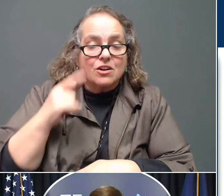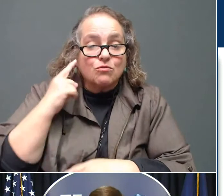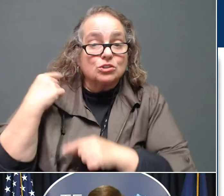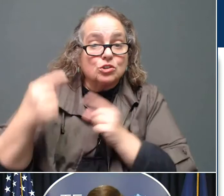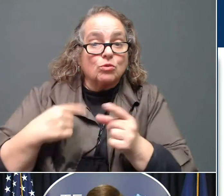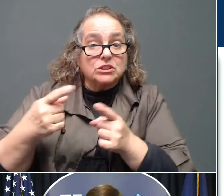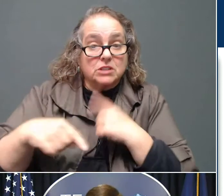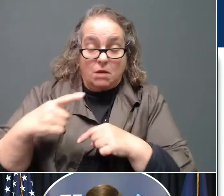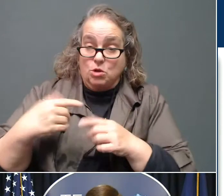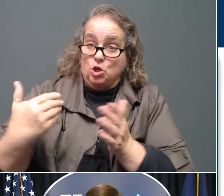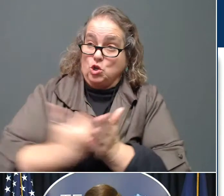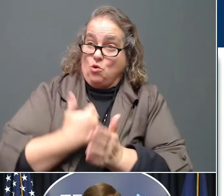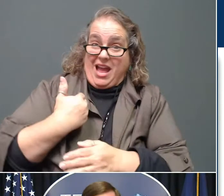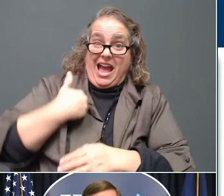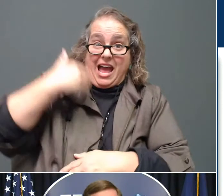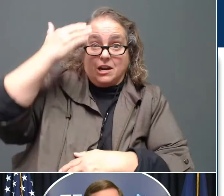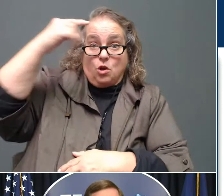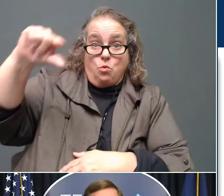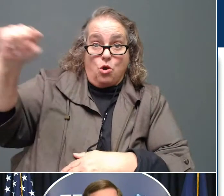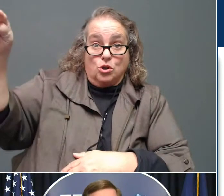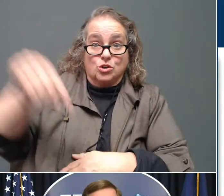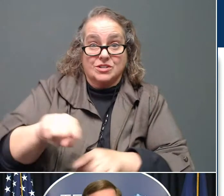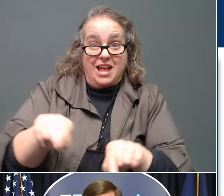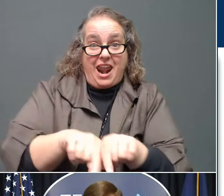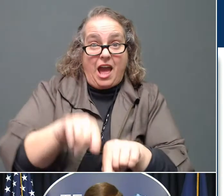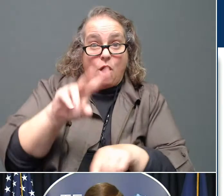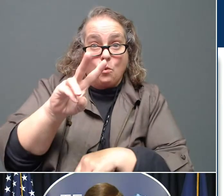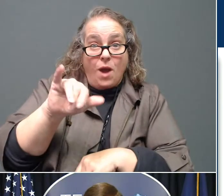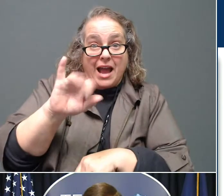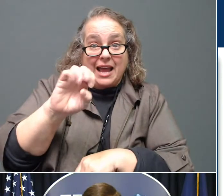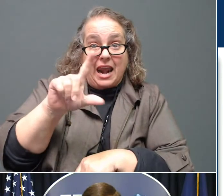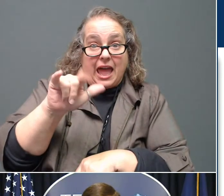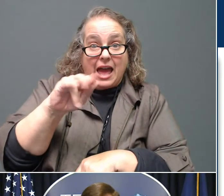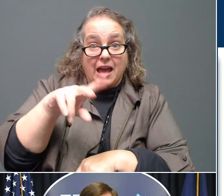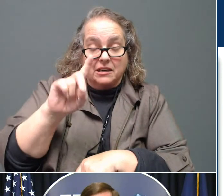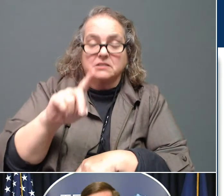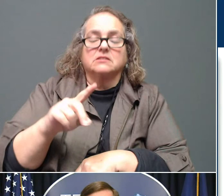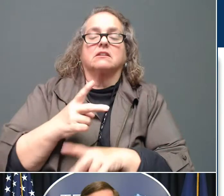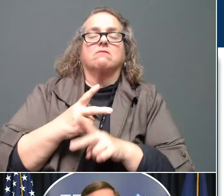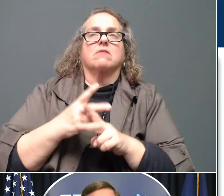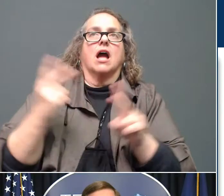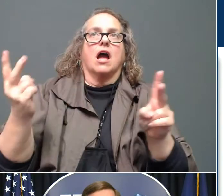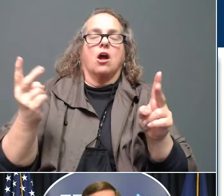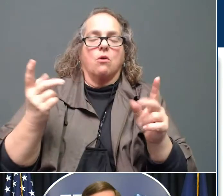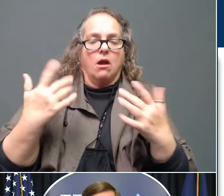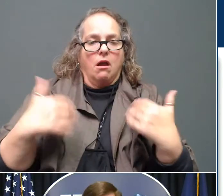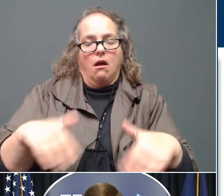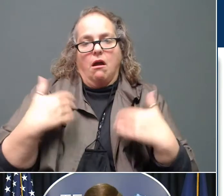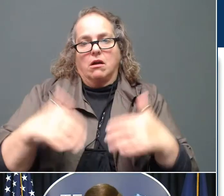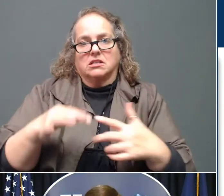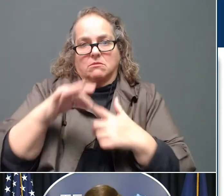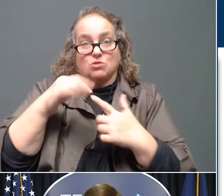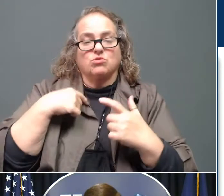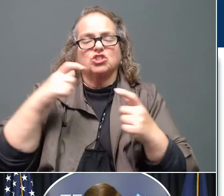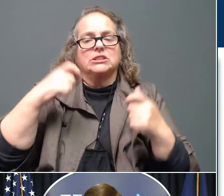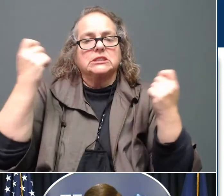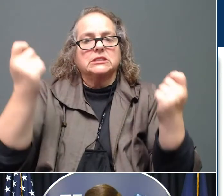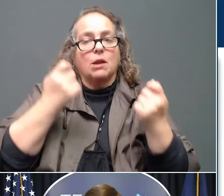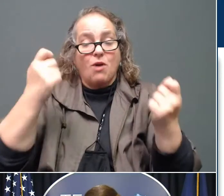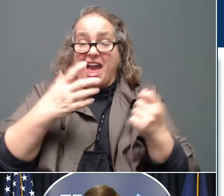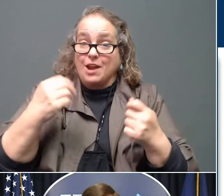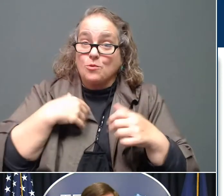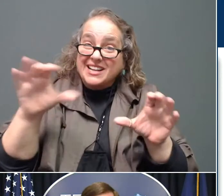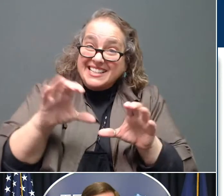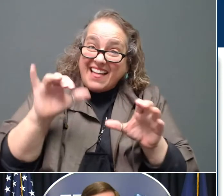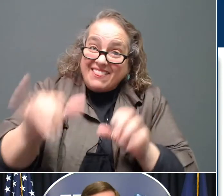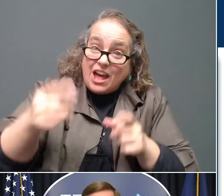with a company like Velan is pretty special, and it's something we ought to celebrate, and we've done it all in the midst of a pandemic.